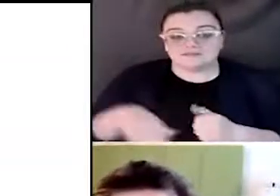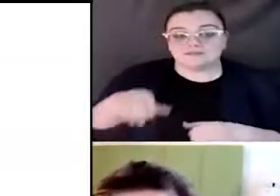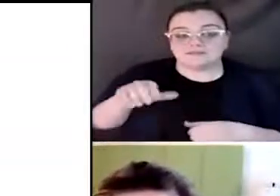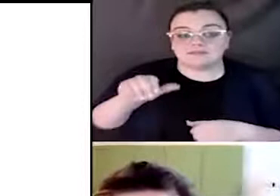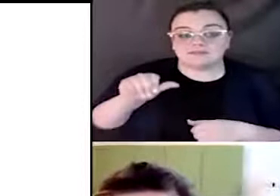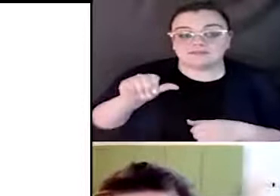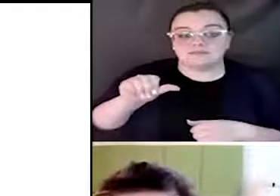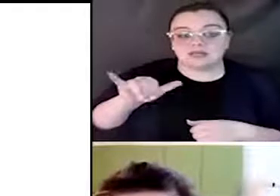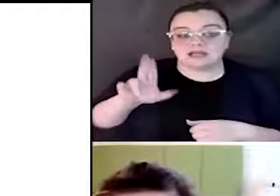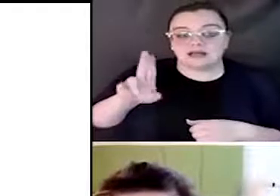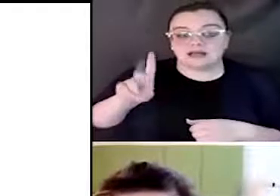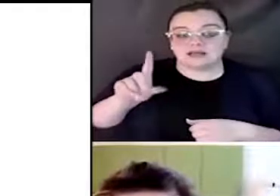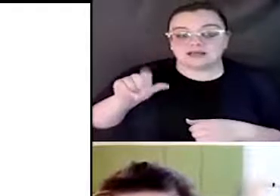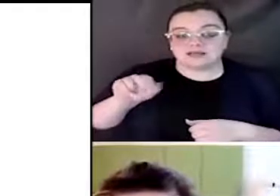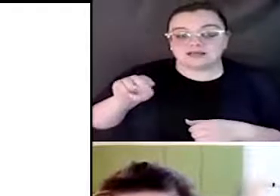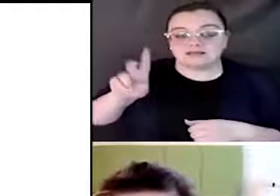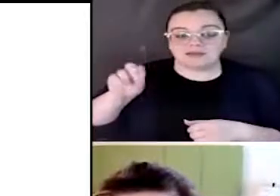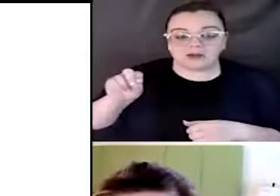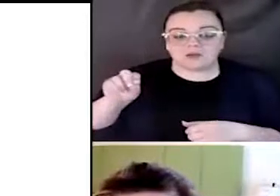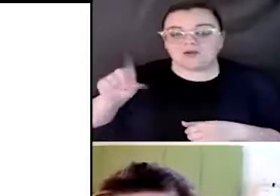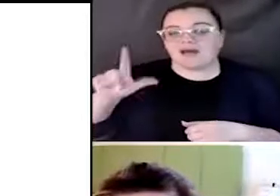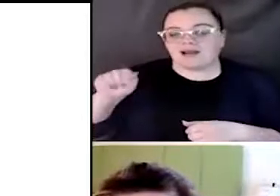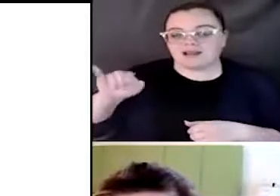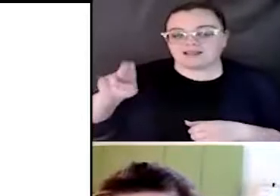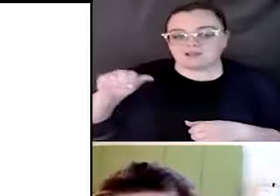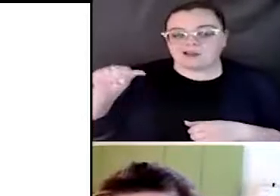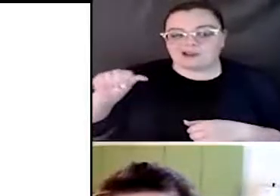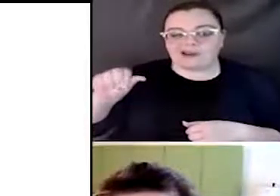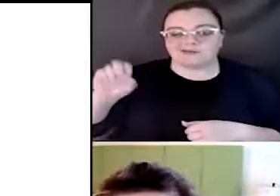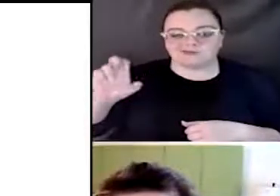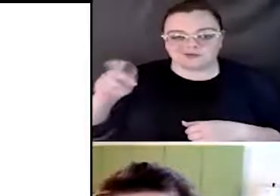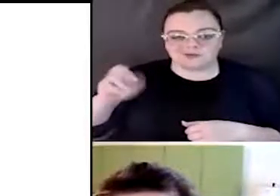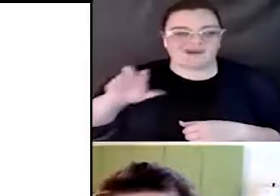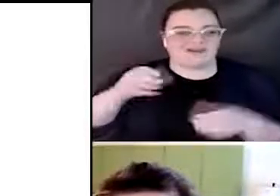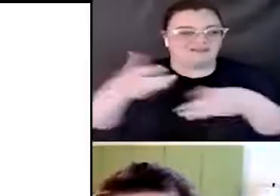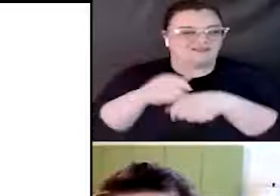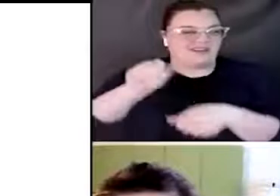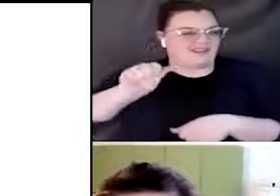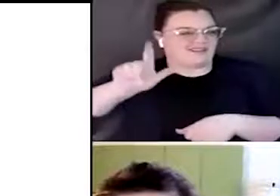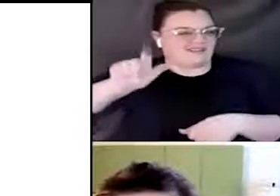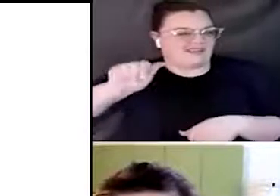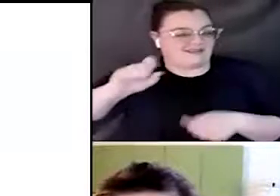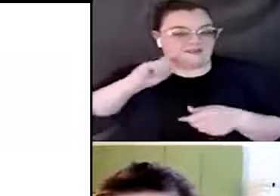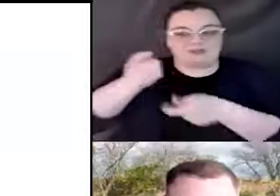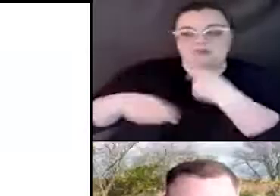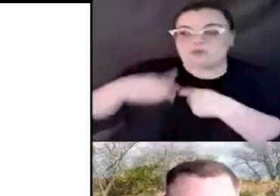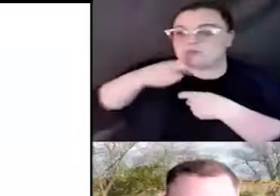Ayudando Latinos a Soñar. And let me just switch the presenters.